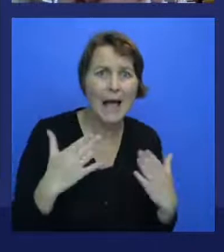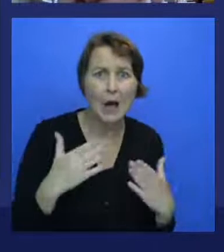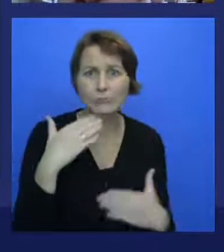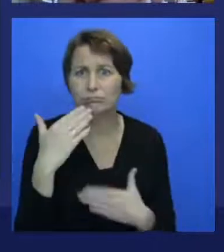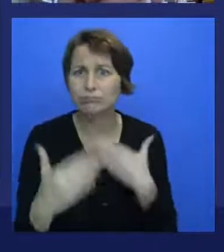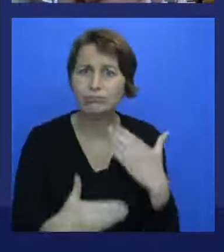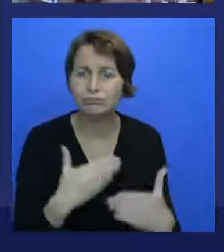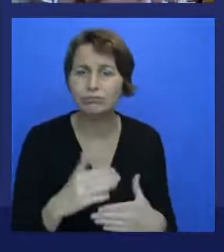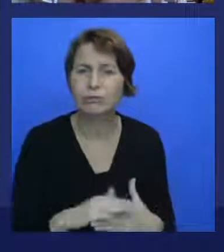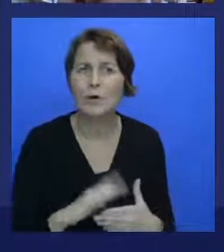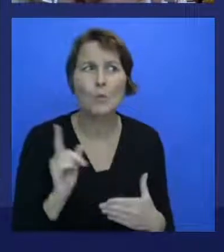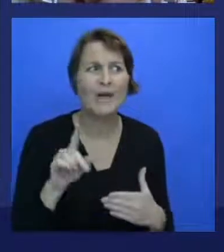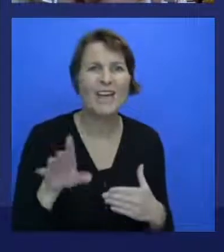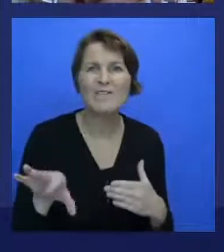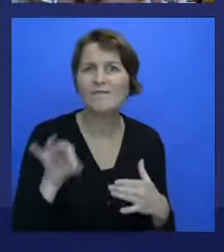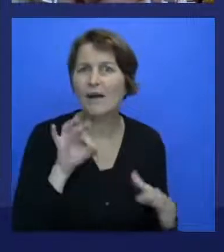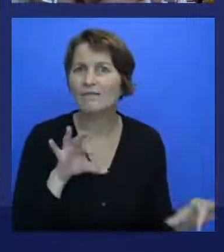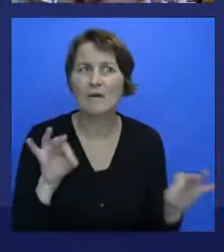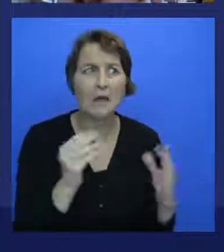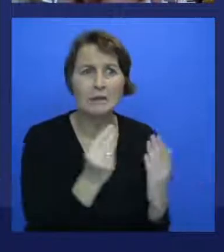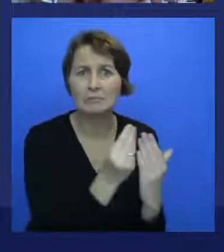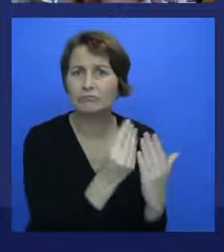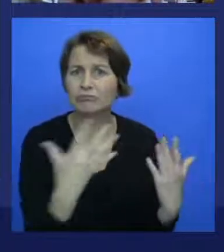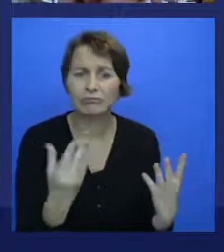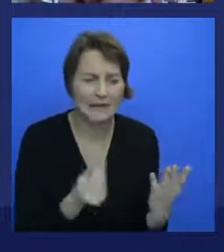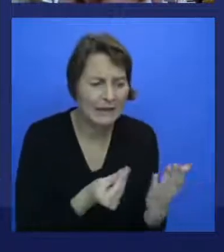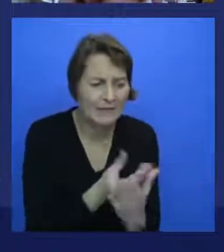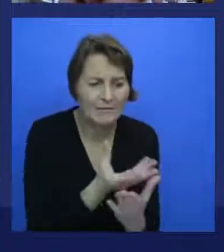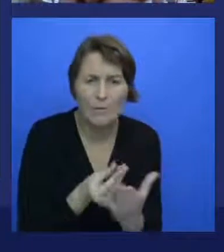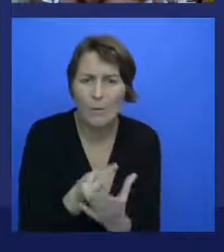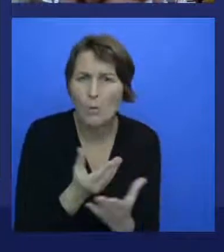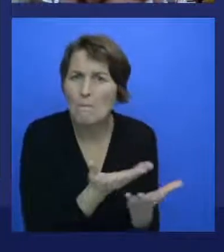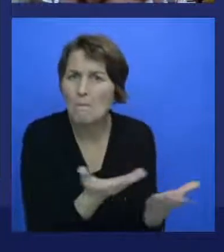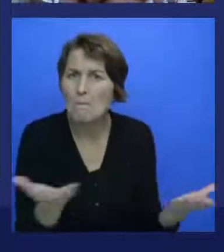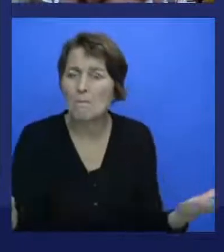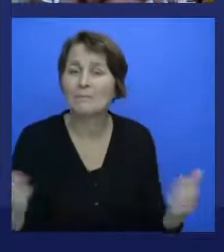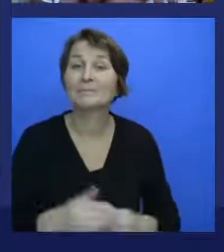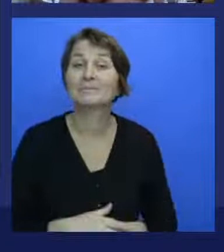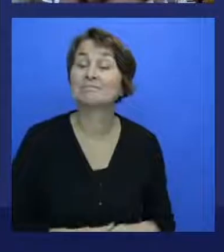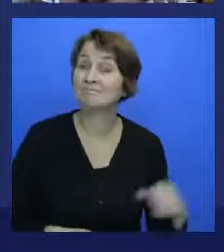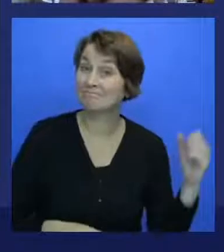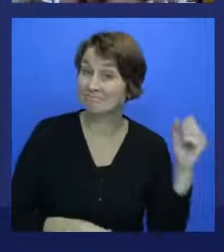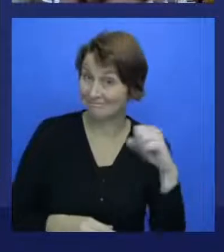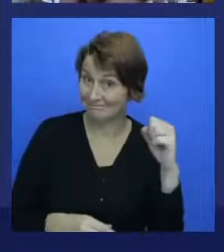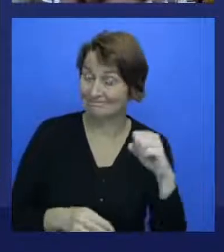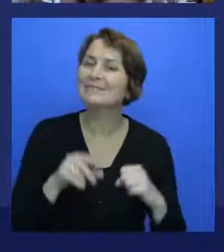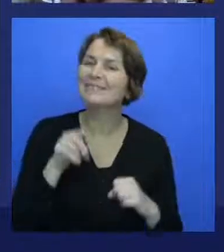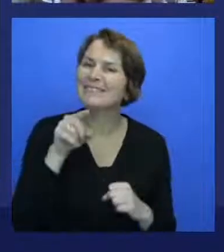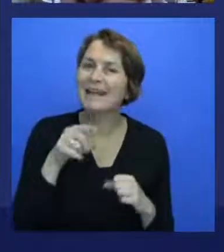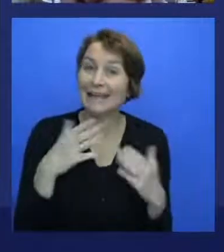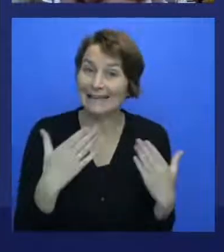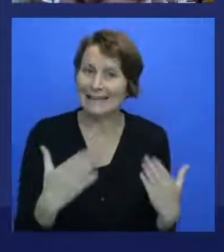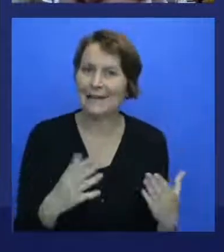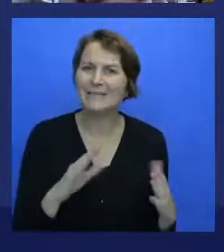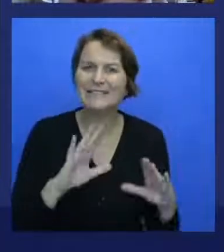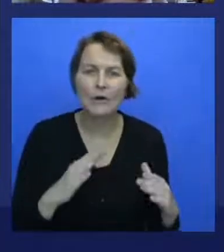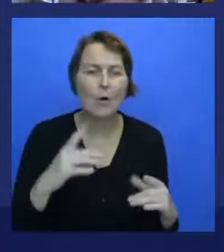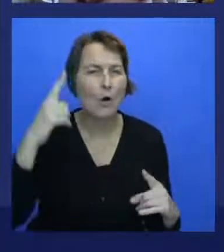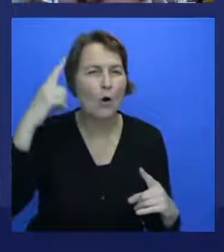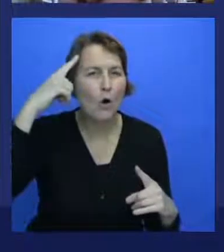Yeah, so they can actually check out the Cognitive Services